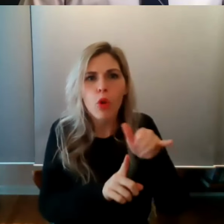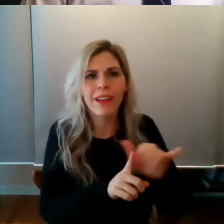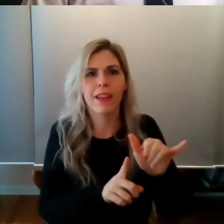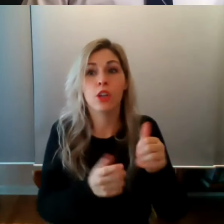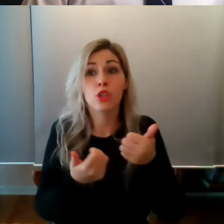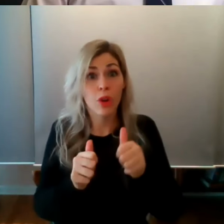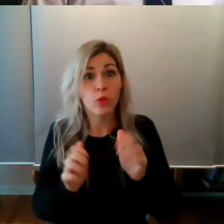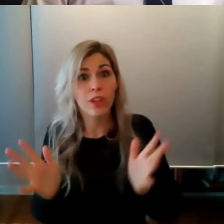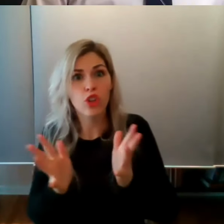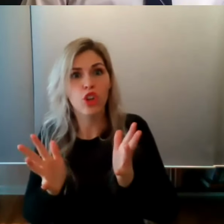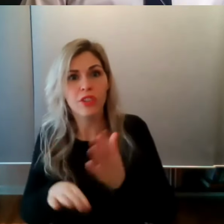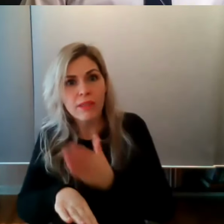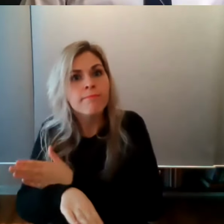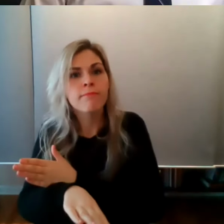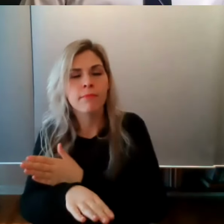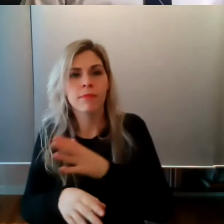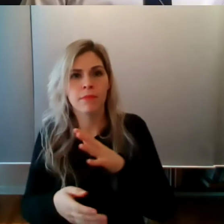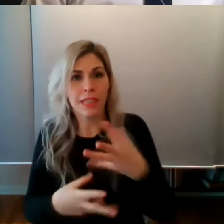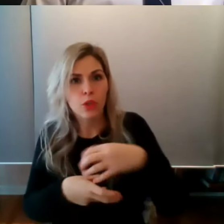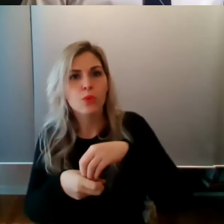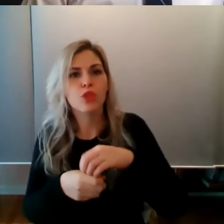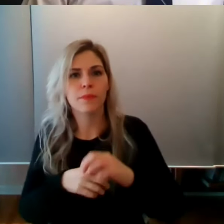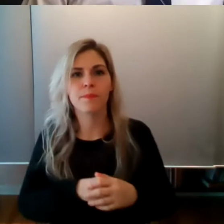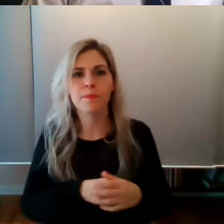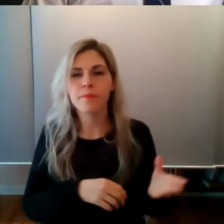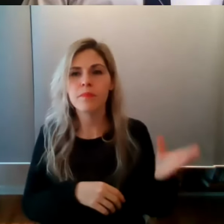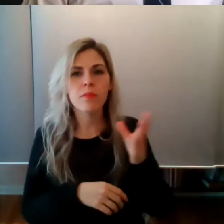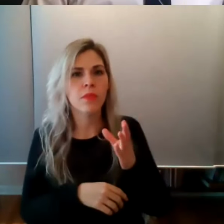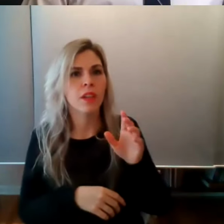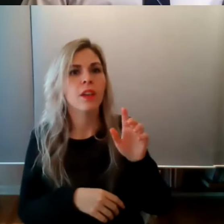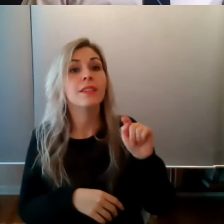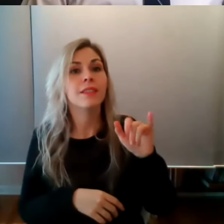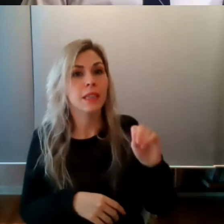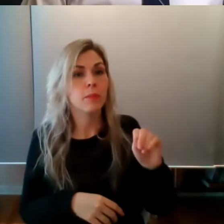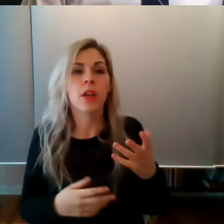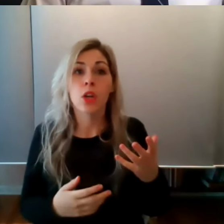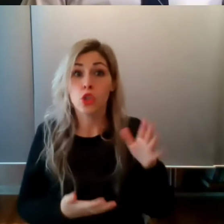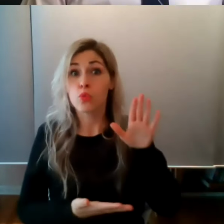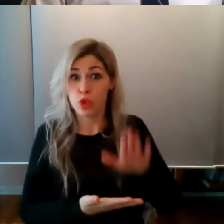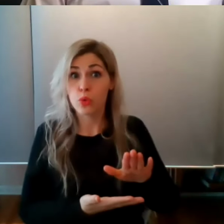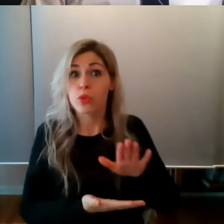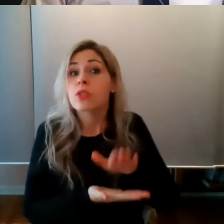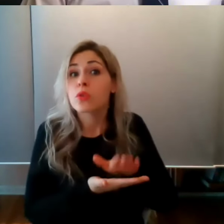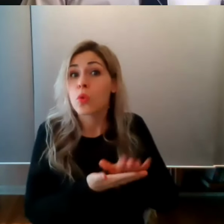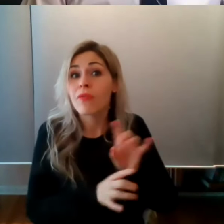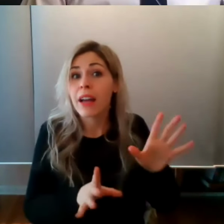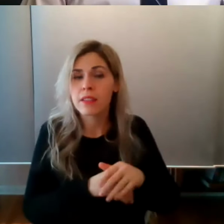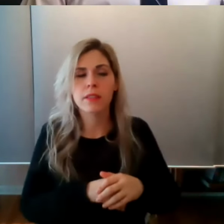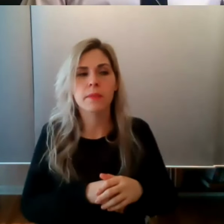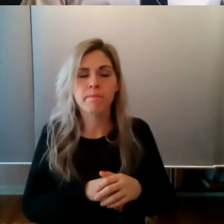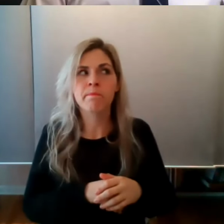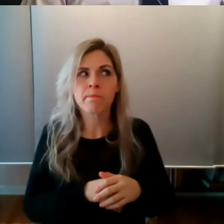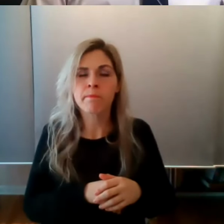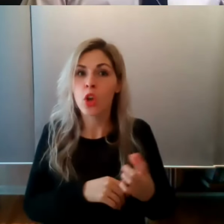with disabilities? Yeah, so I think in terms of reducing school-based violence, one of the key takeaways for me came